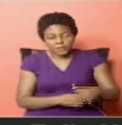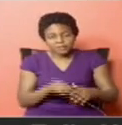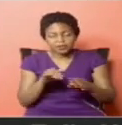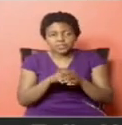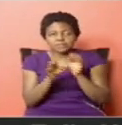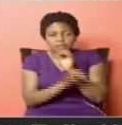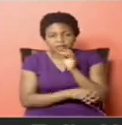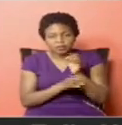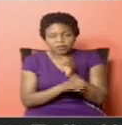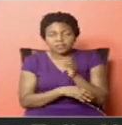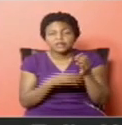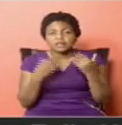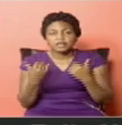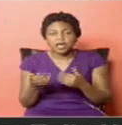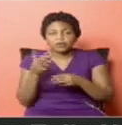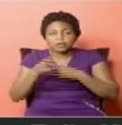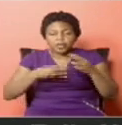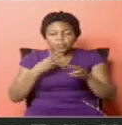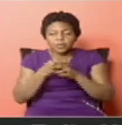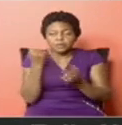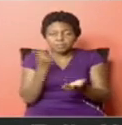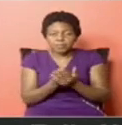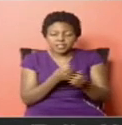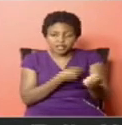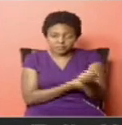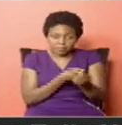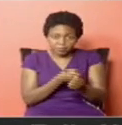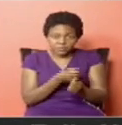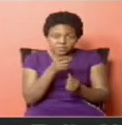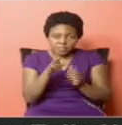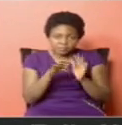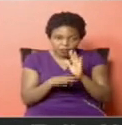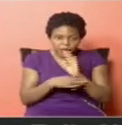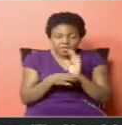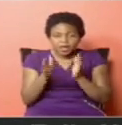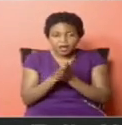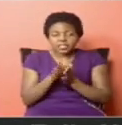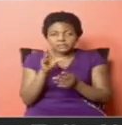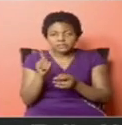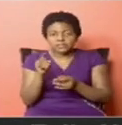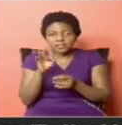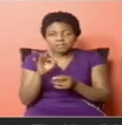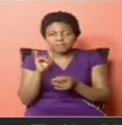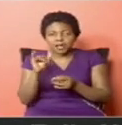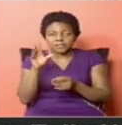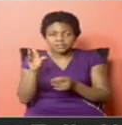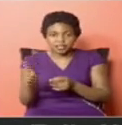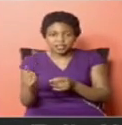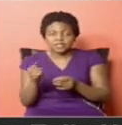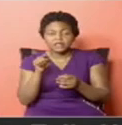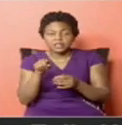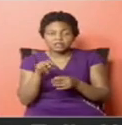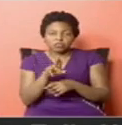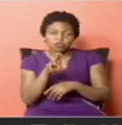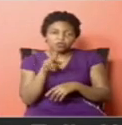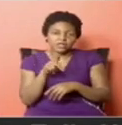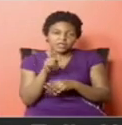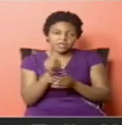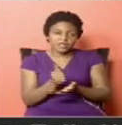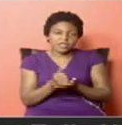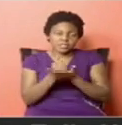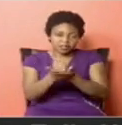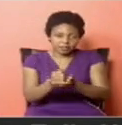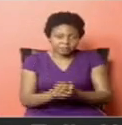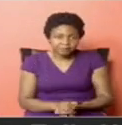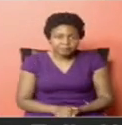registry has been supported by the World Bank and the DFID, that is the UK aid as it was